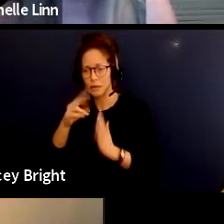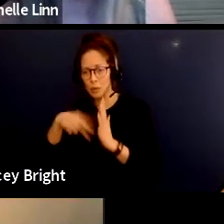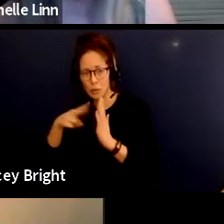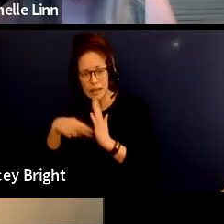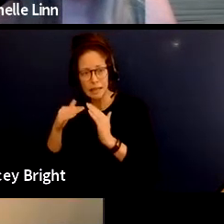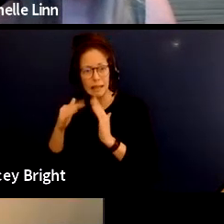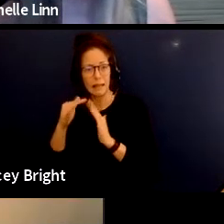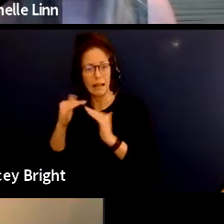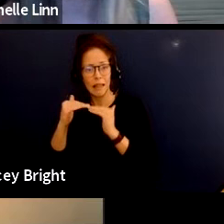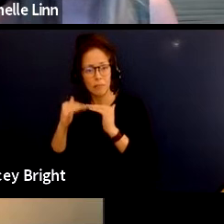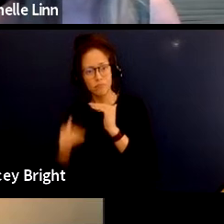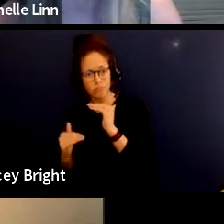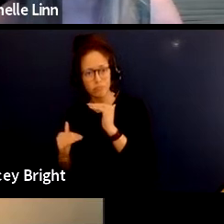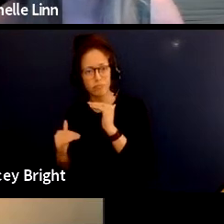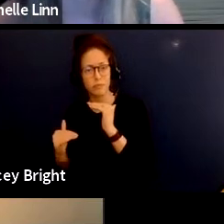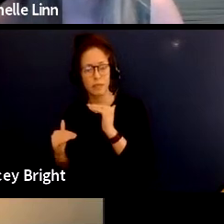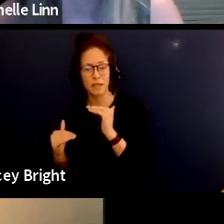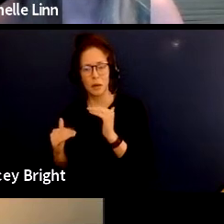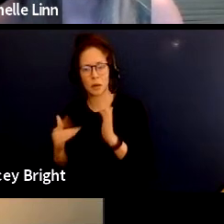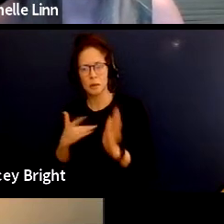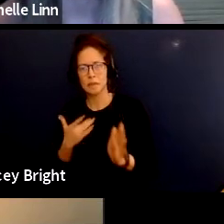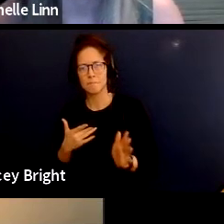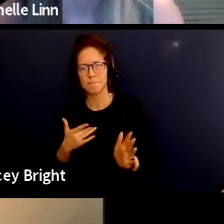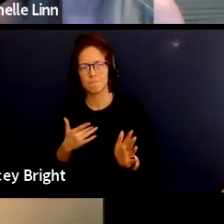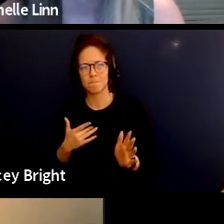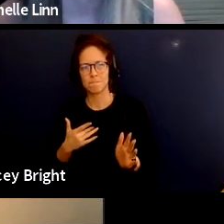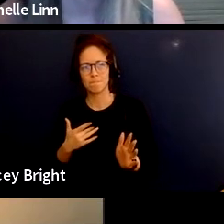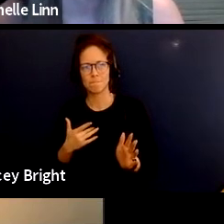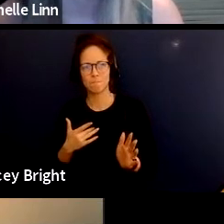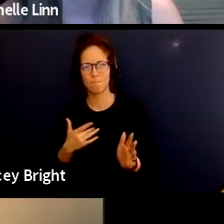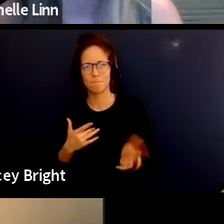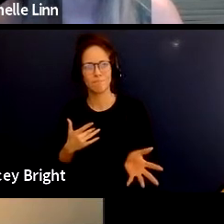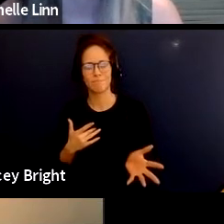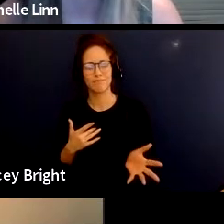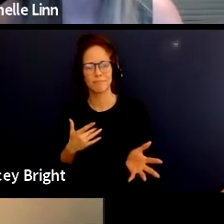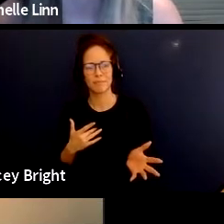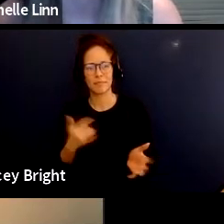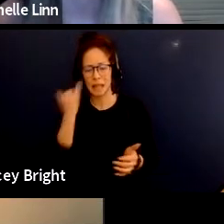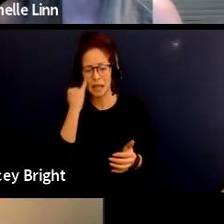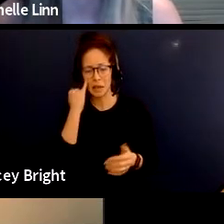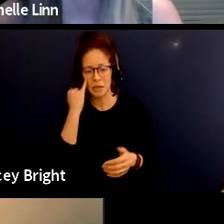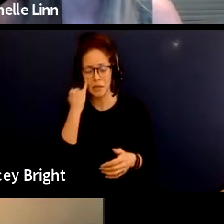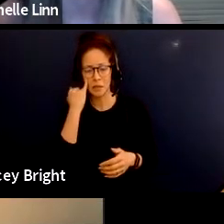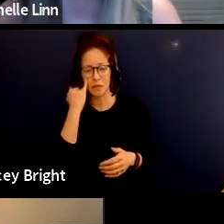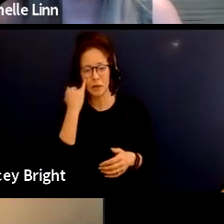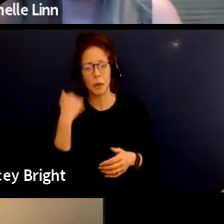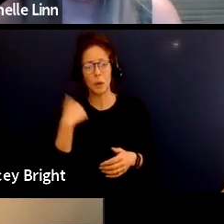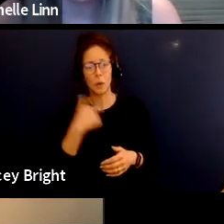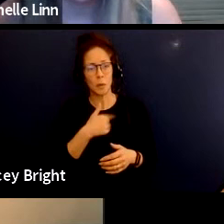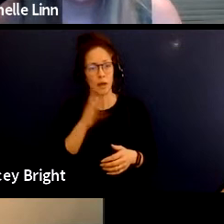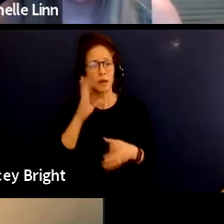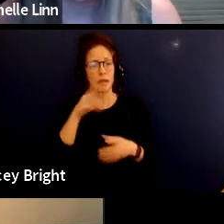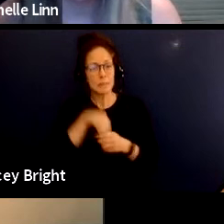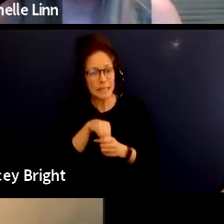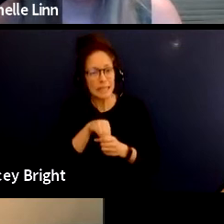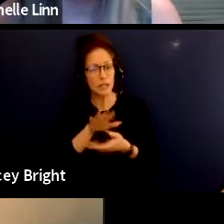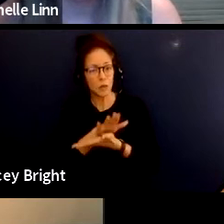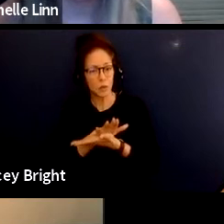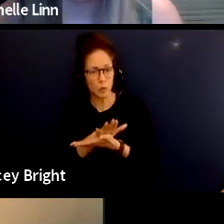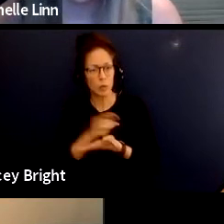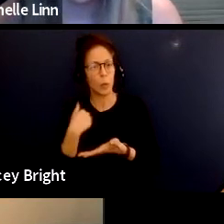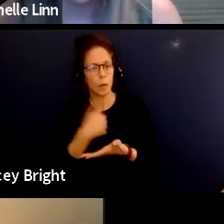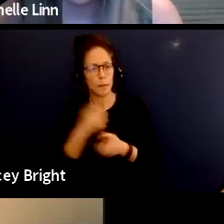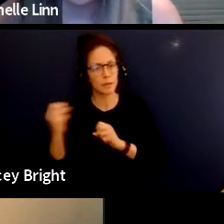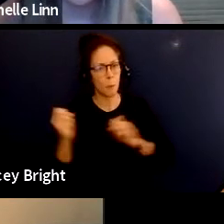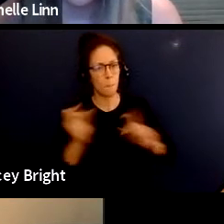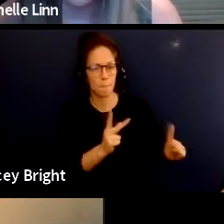and those sort of things. And so I kind of feel like if we're going to be in school, we all need to be there. It shouldn't